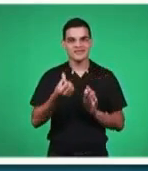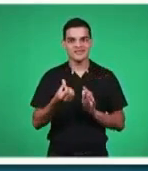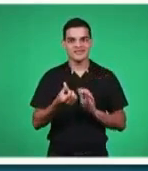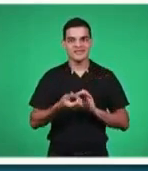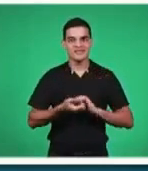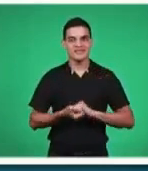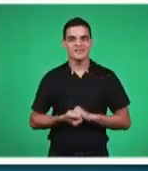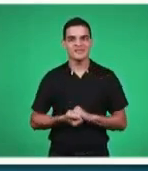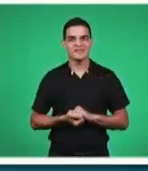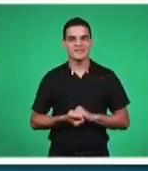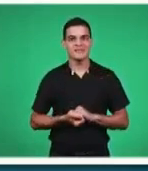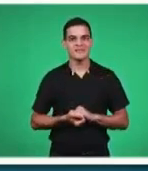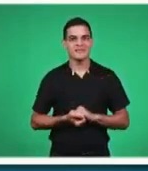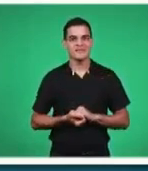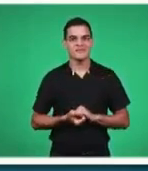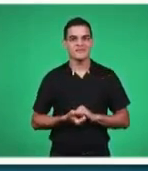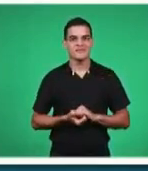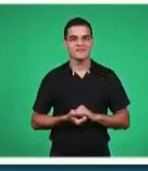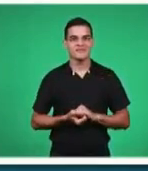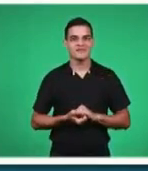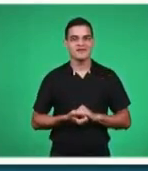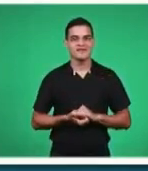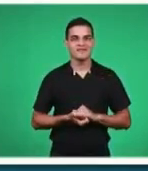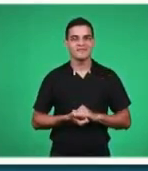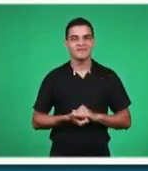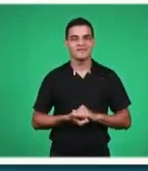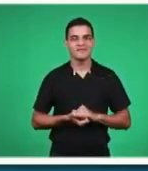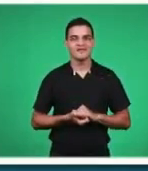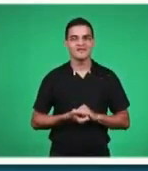Lucas 14,